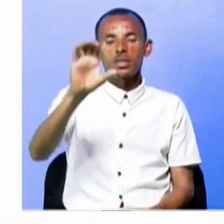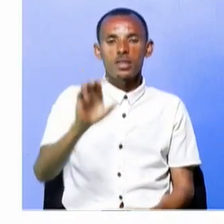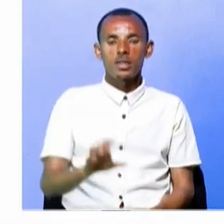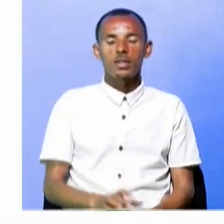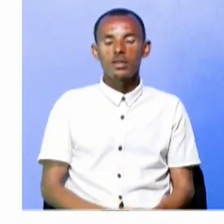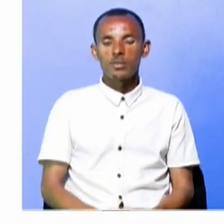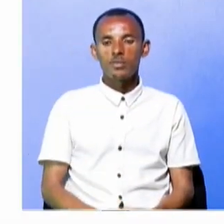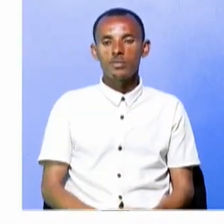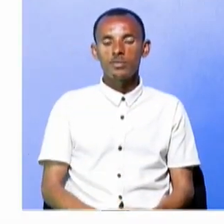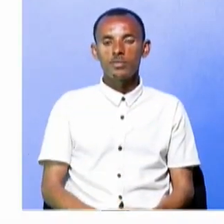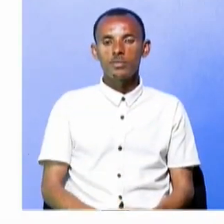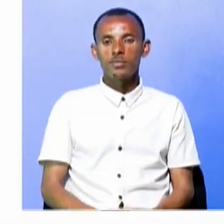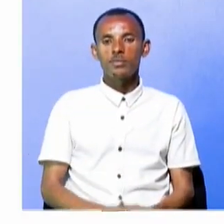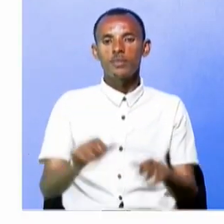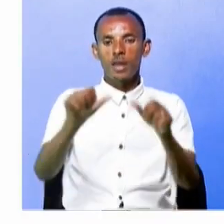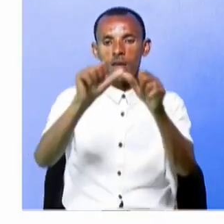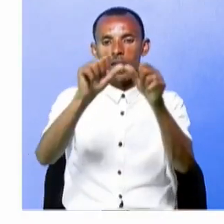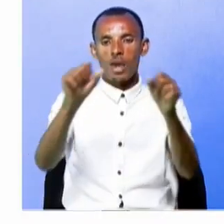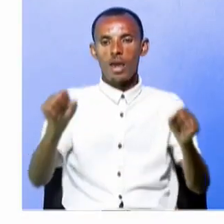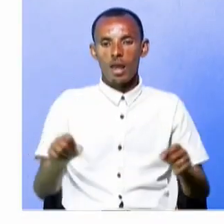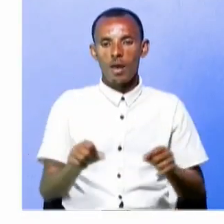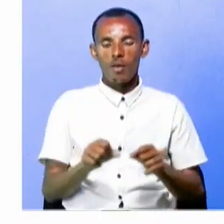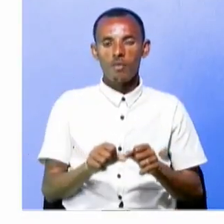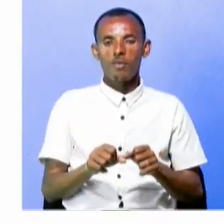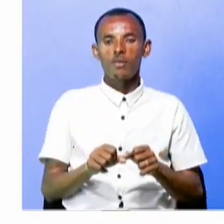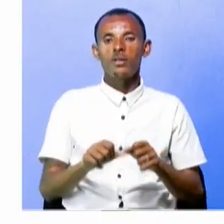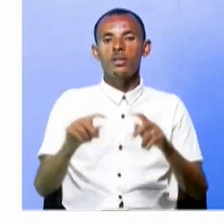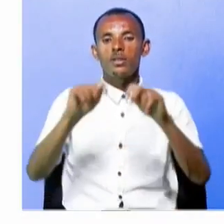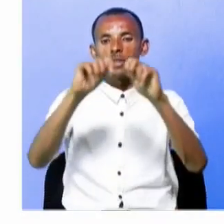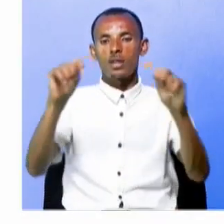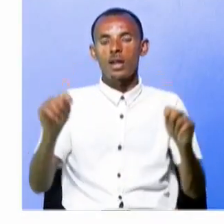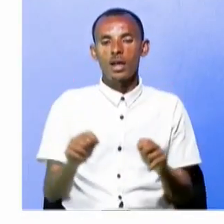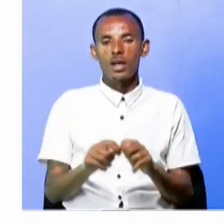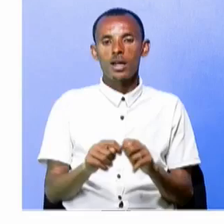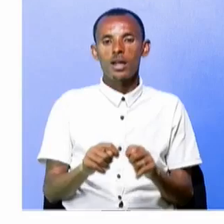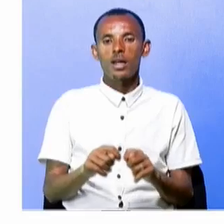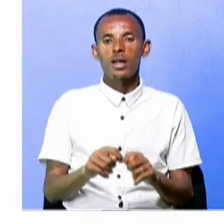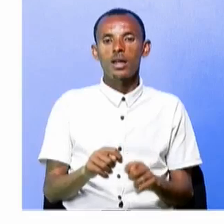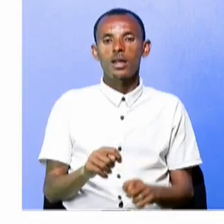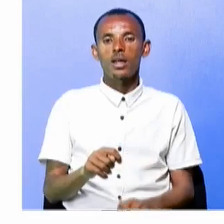substitute area of triangle